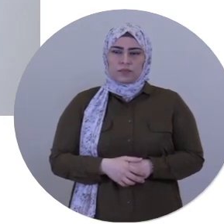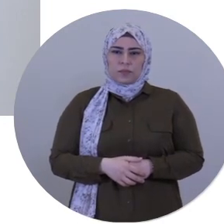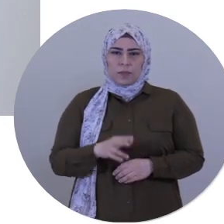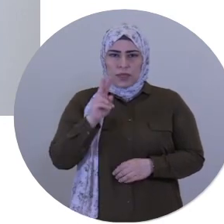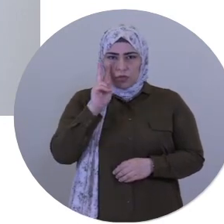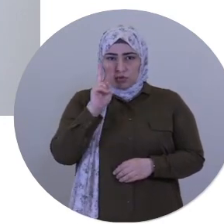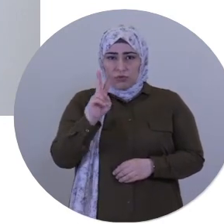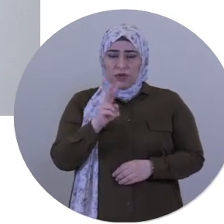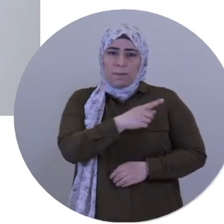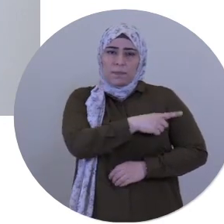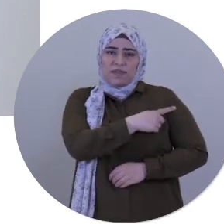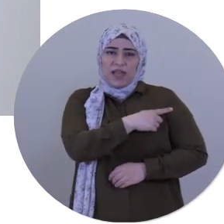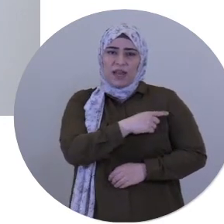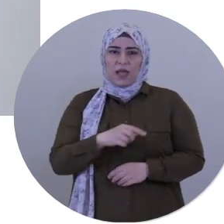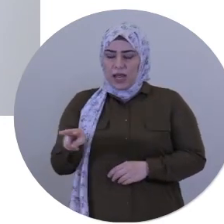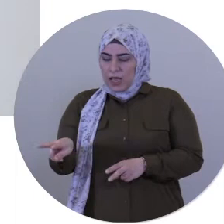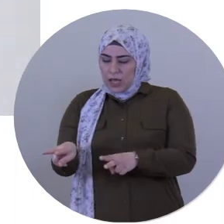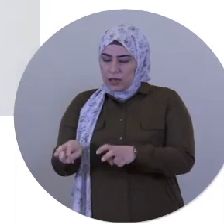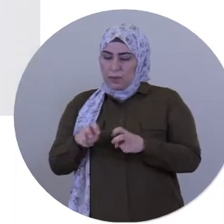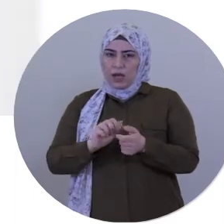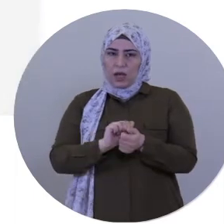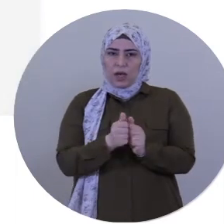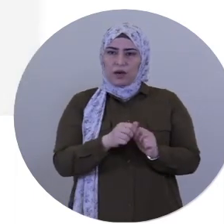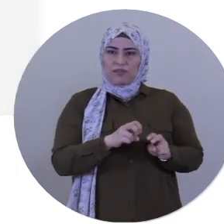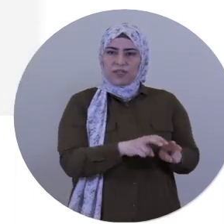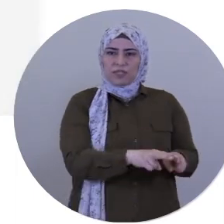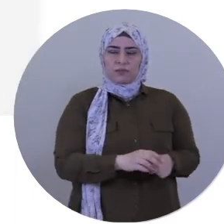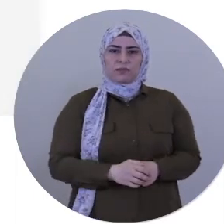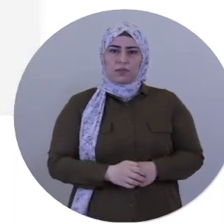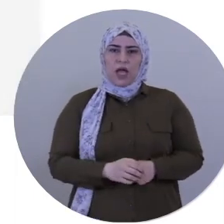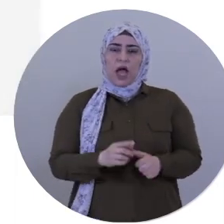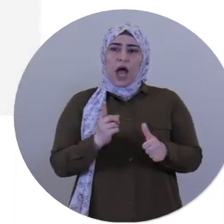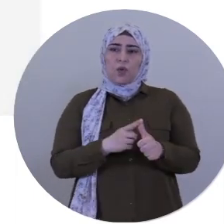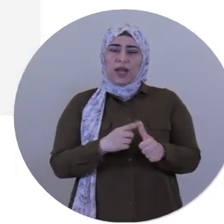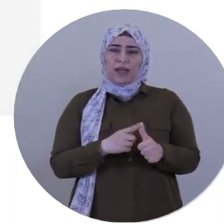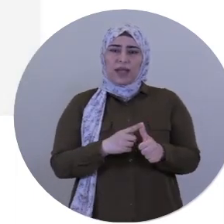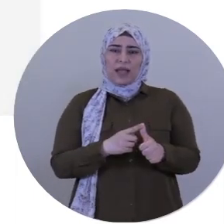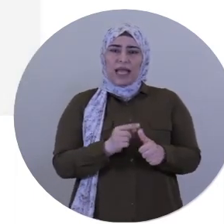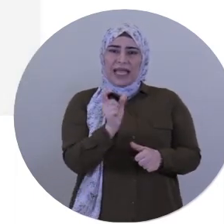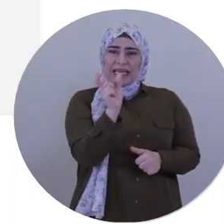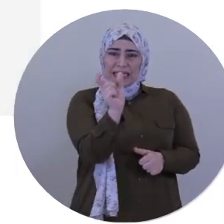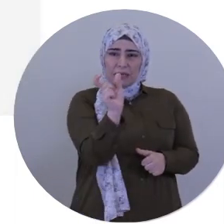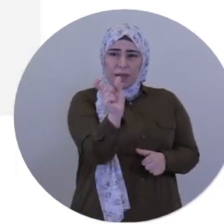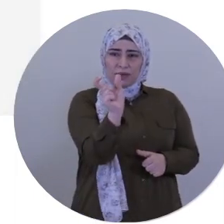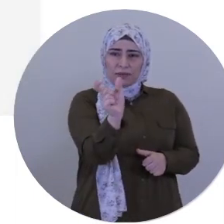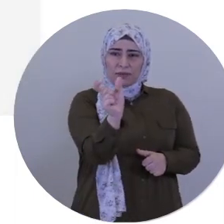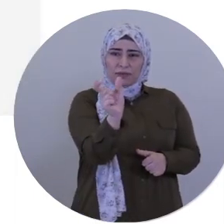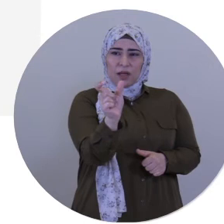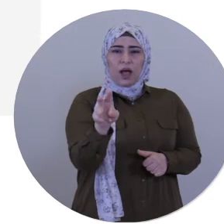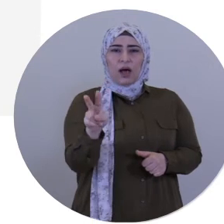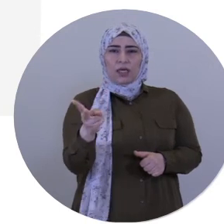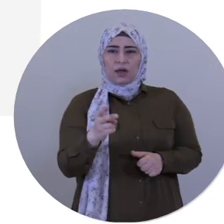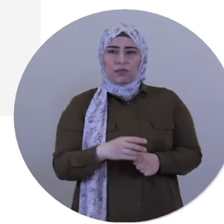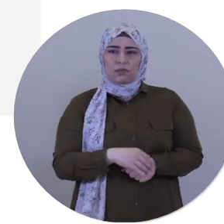paraphrasing easier. You can change the vocabulary. For example, when I say other